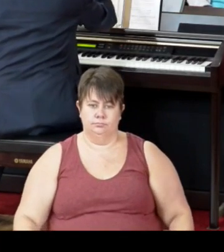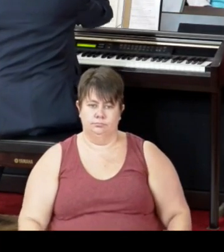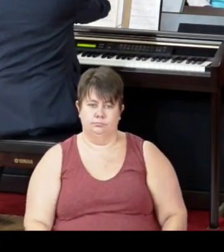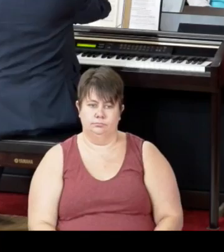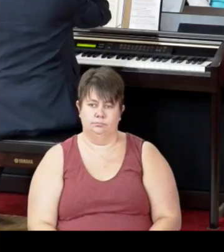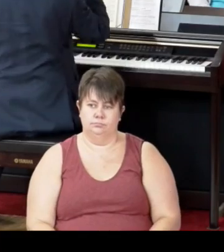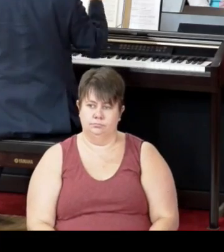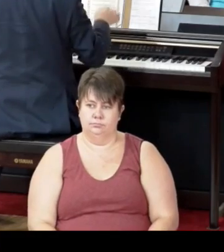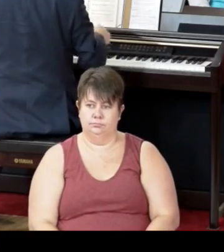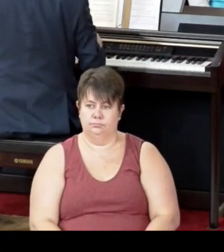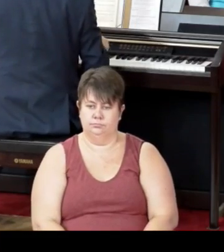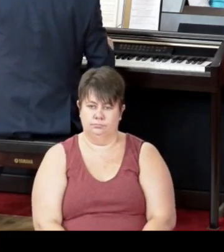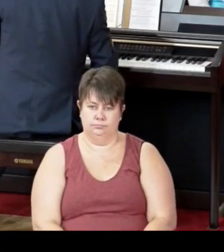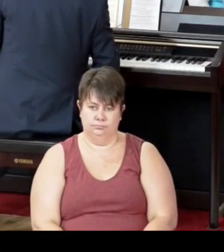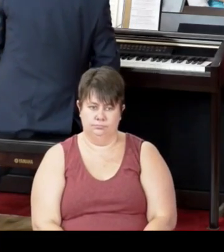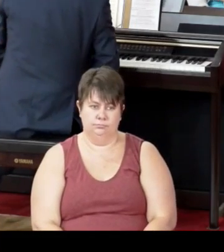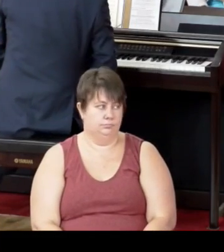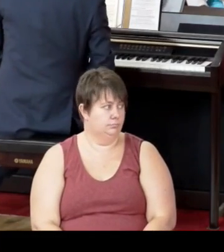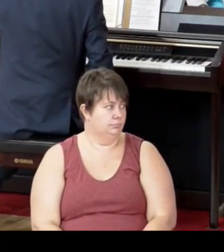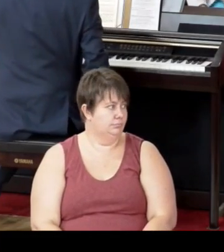offering is received.